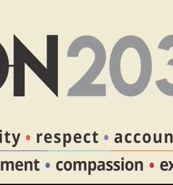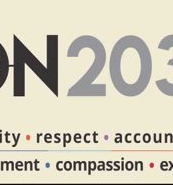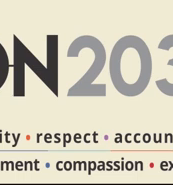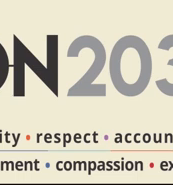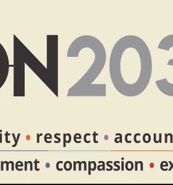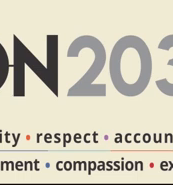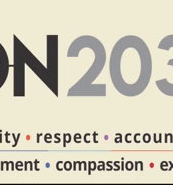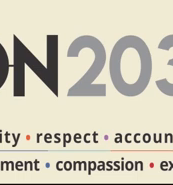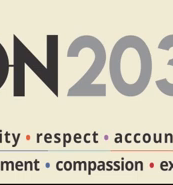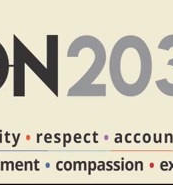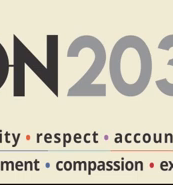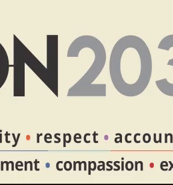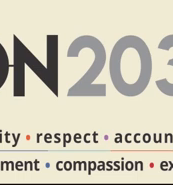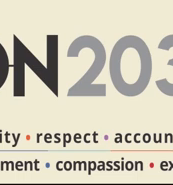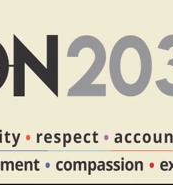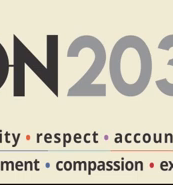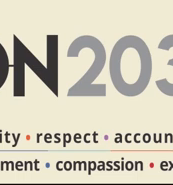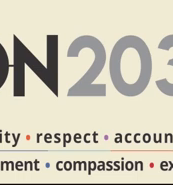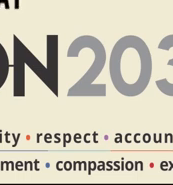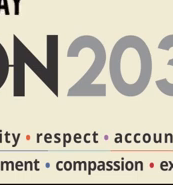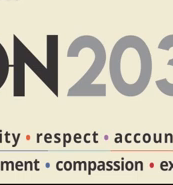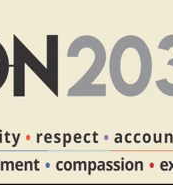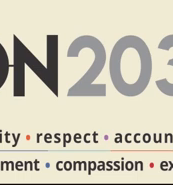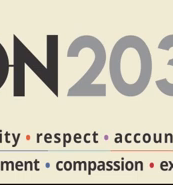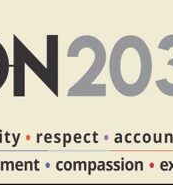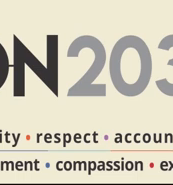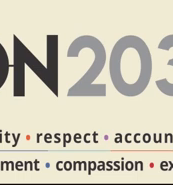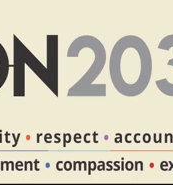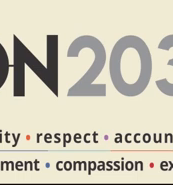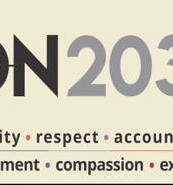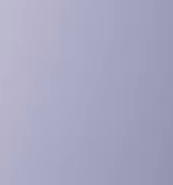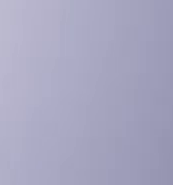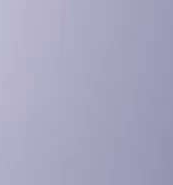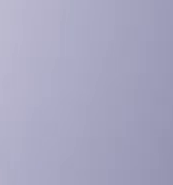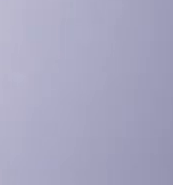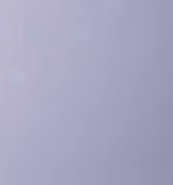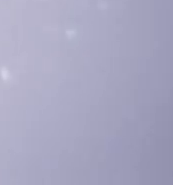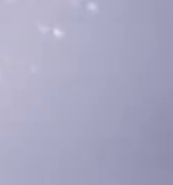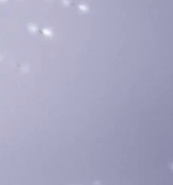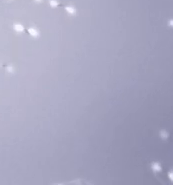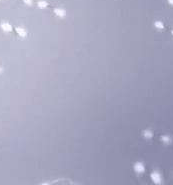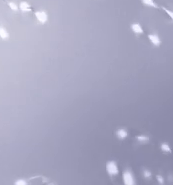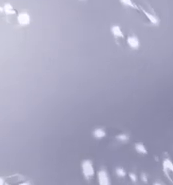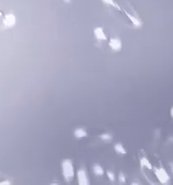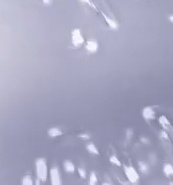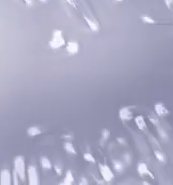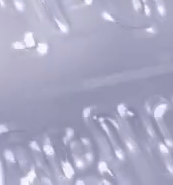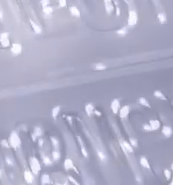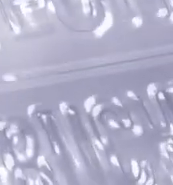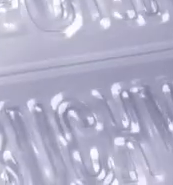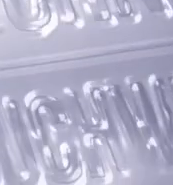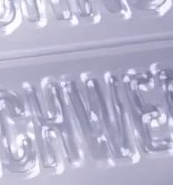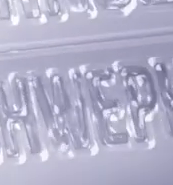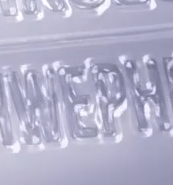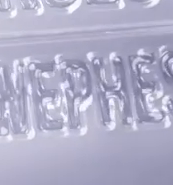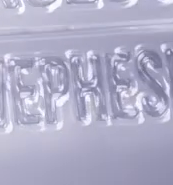student, you will be granted opportunities to grow beyond just your traditional career path, but